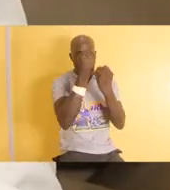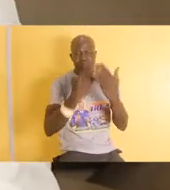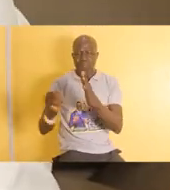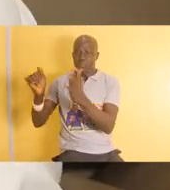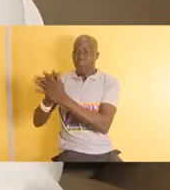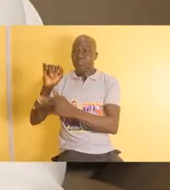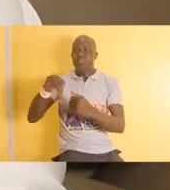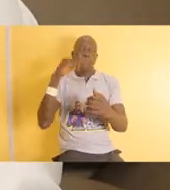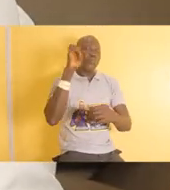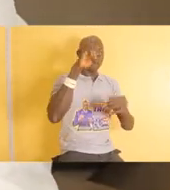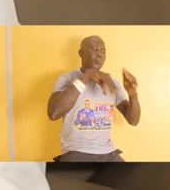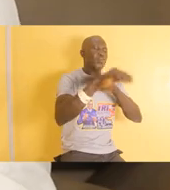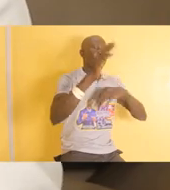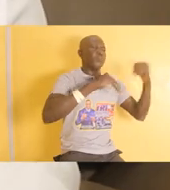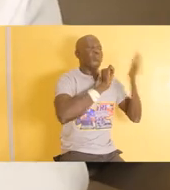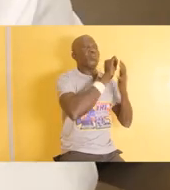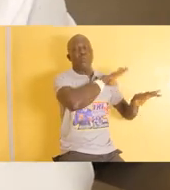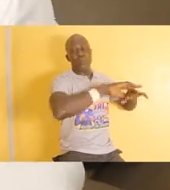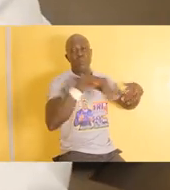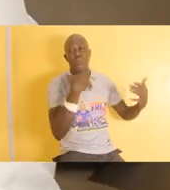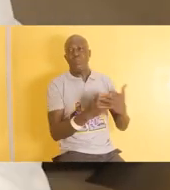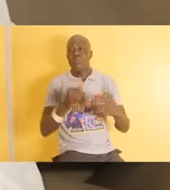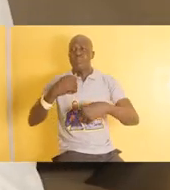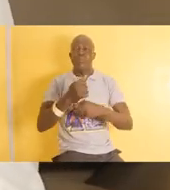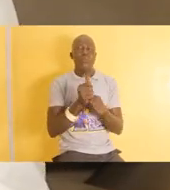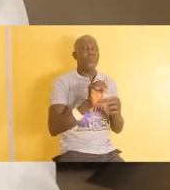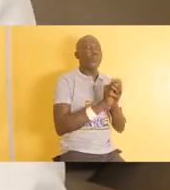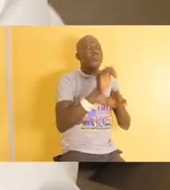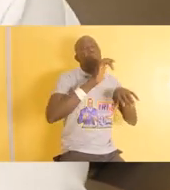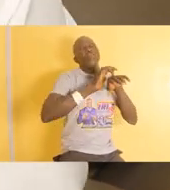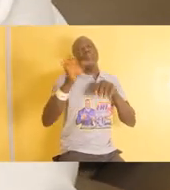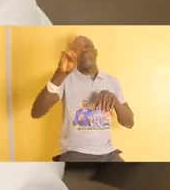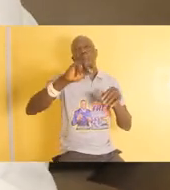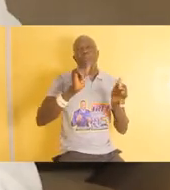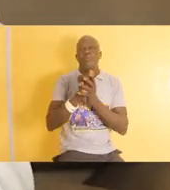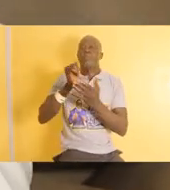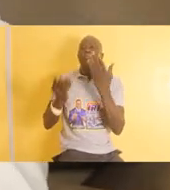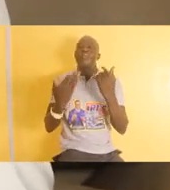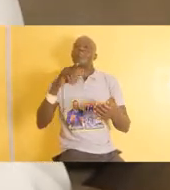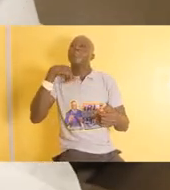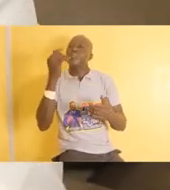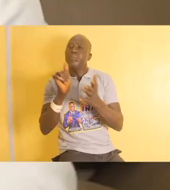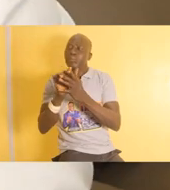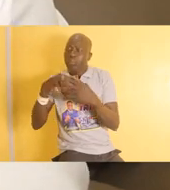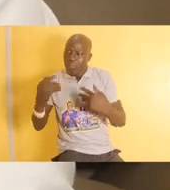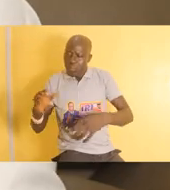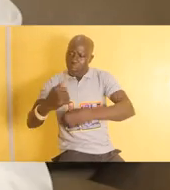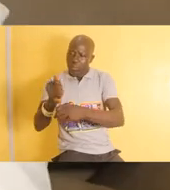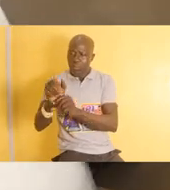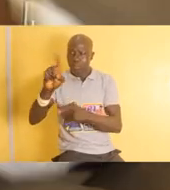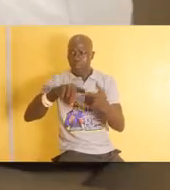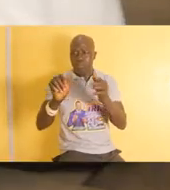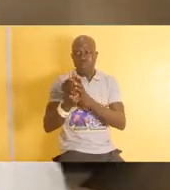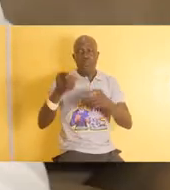wa. So let over to iri se. The one that know me. I know mo se. I do pity them. Mo dey mo make sure mo contribute guys. Ko